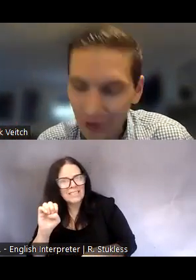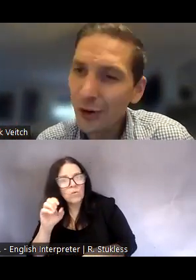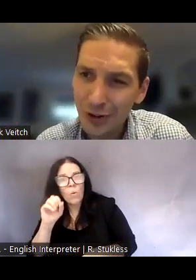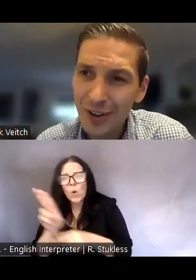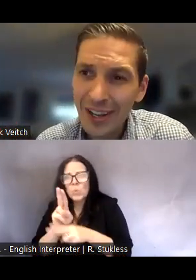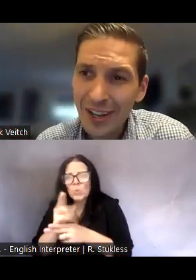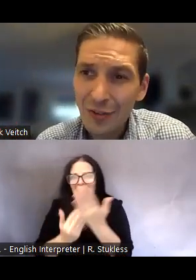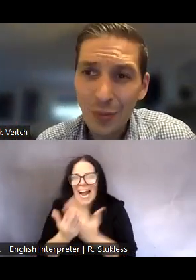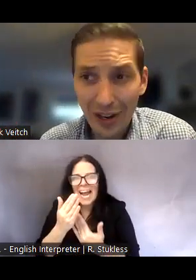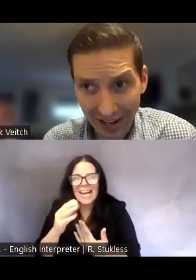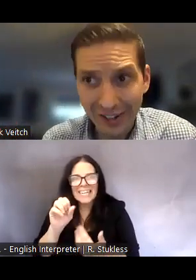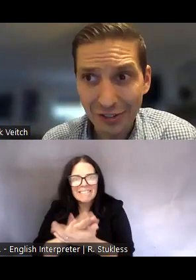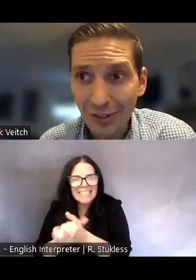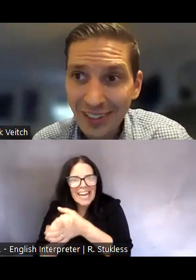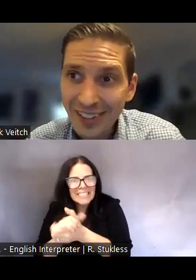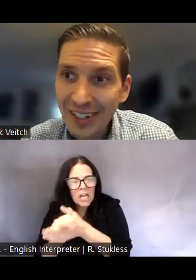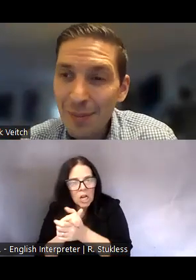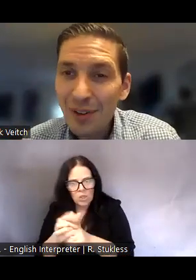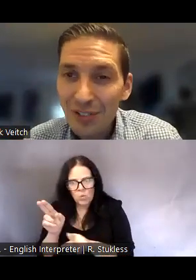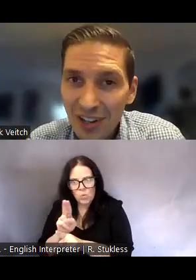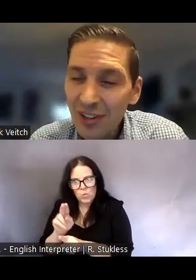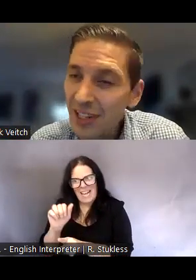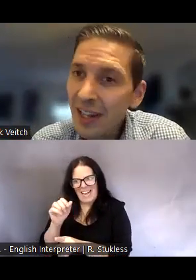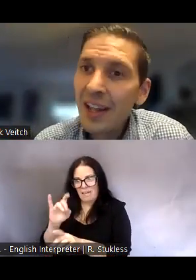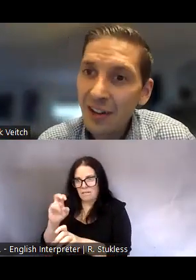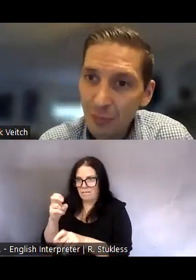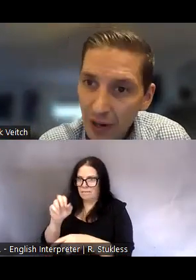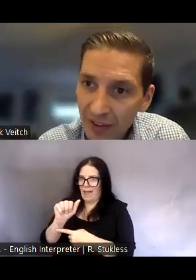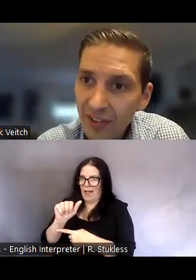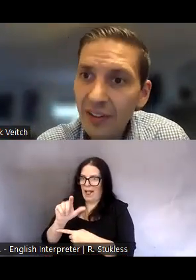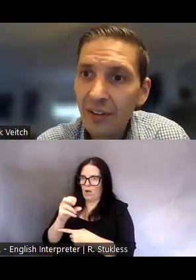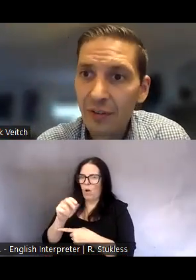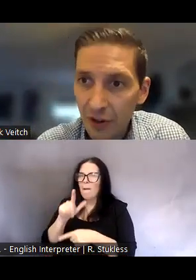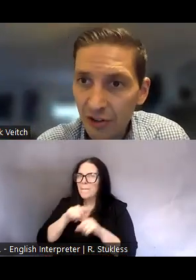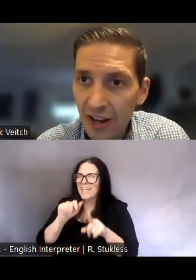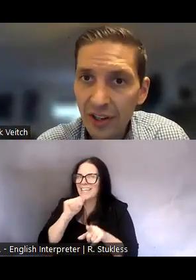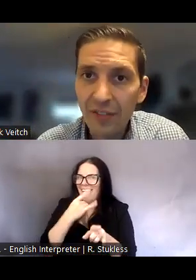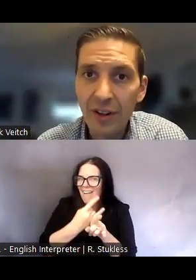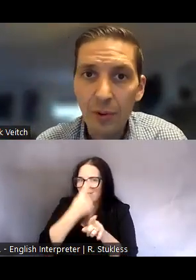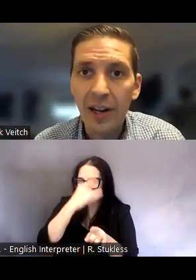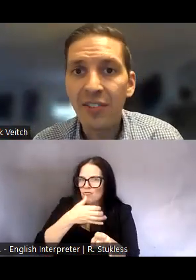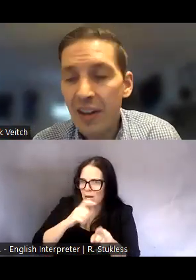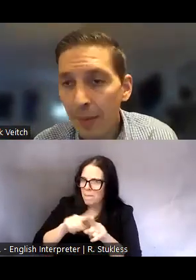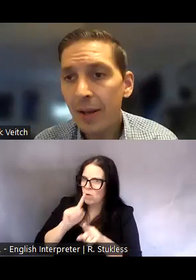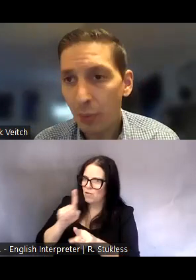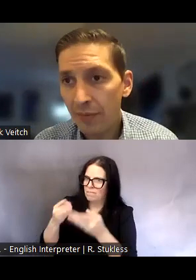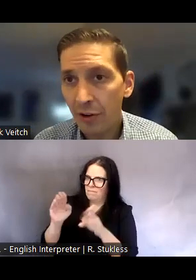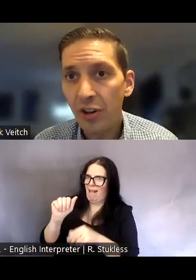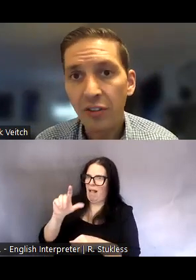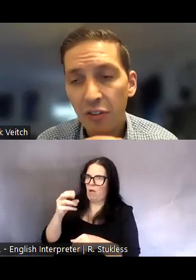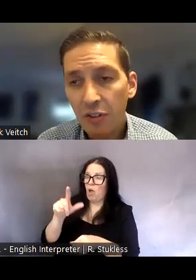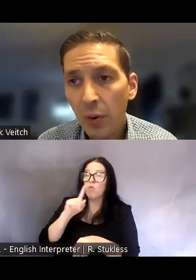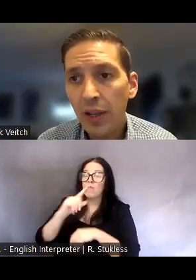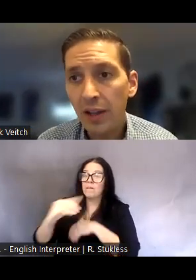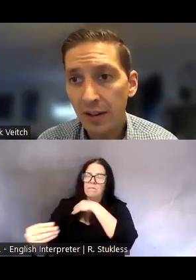impact the brain? I'm sure you've all heard of different ways anecdotally, but essentially it's depressing the functionality of that brain. It's inhibiting